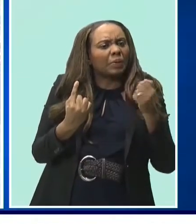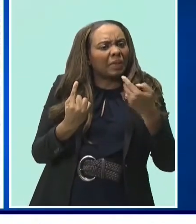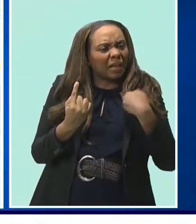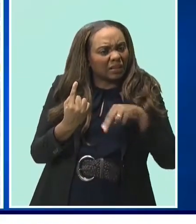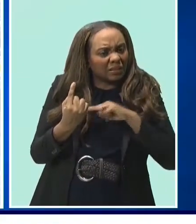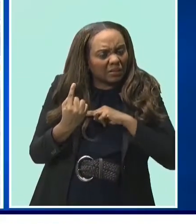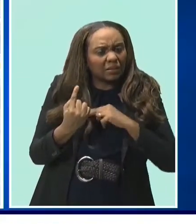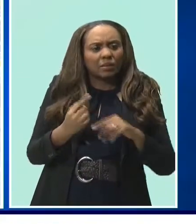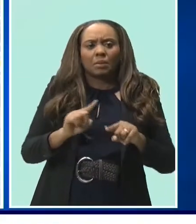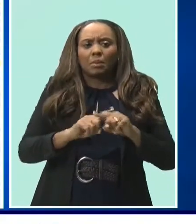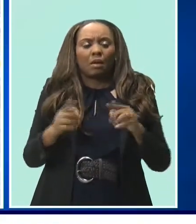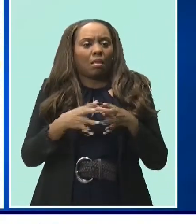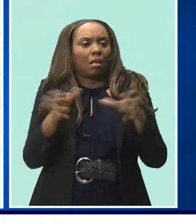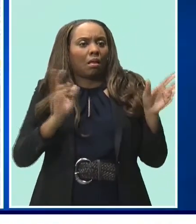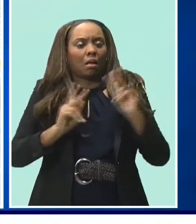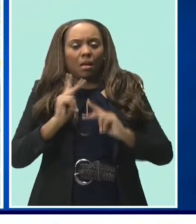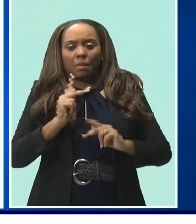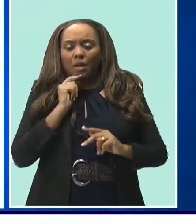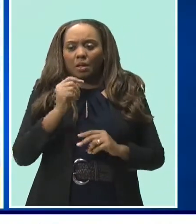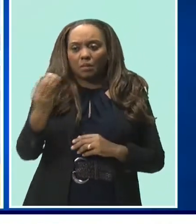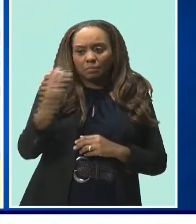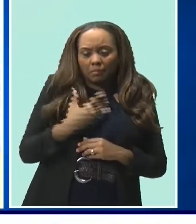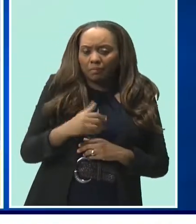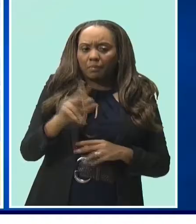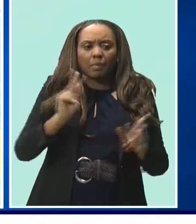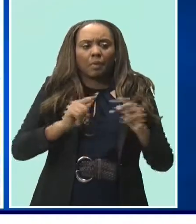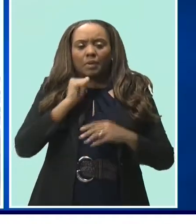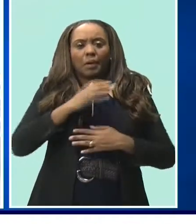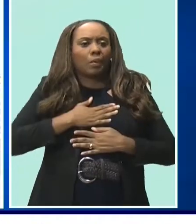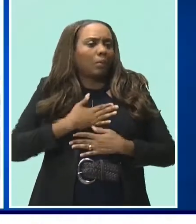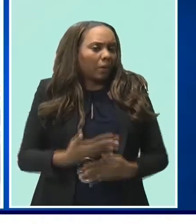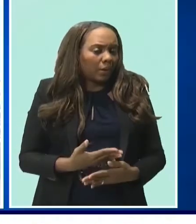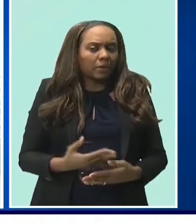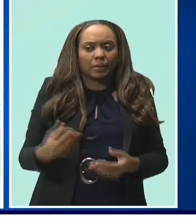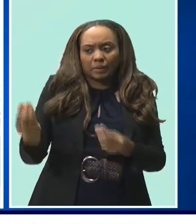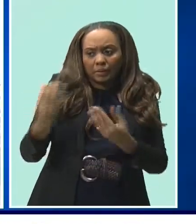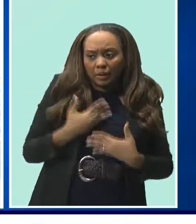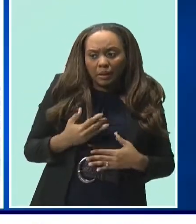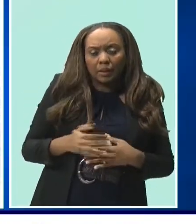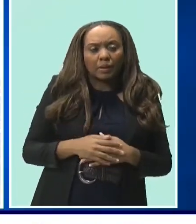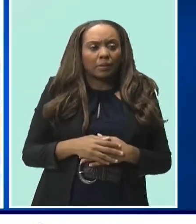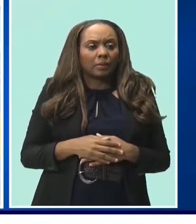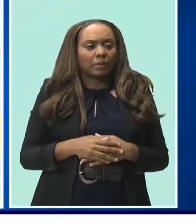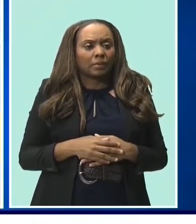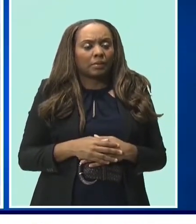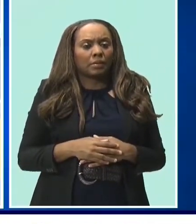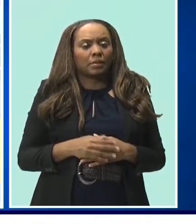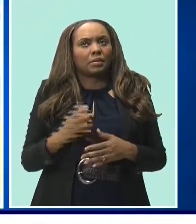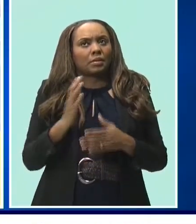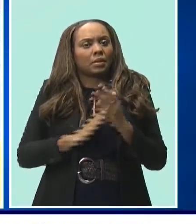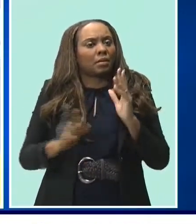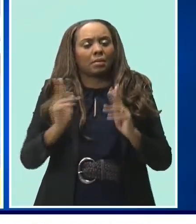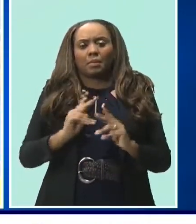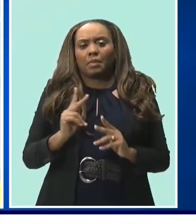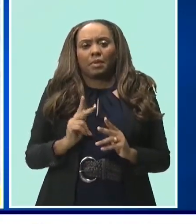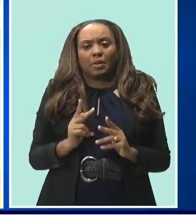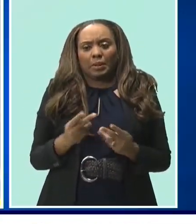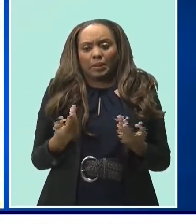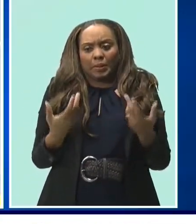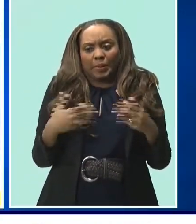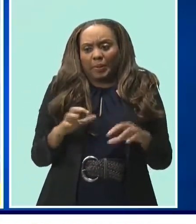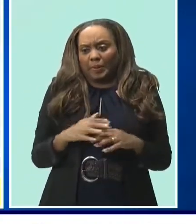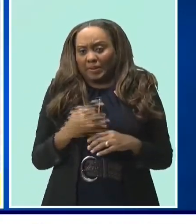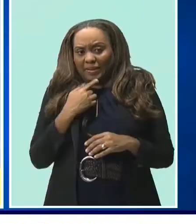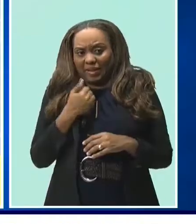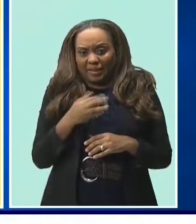a severe lack of willingness on the part of people who have been disadvantaged to come forward and to say